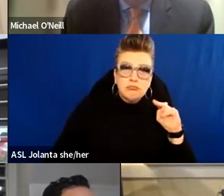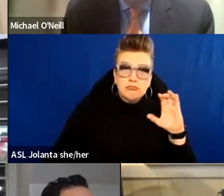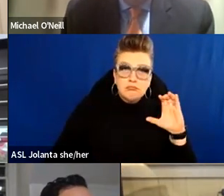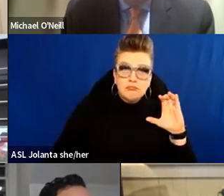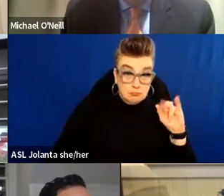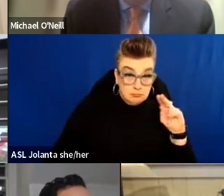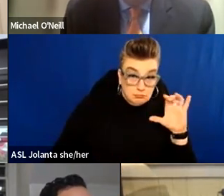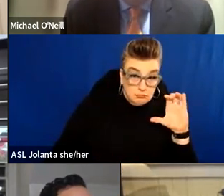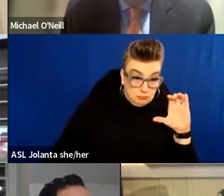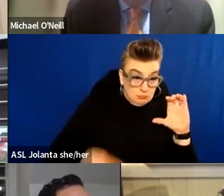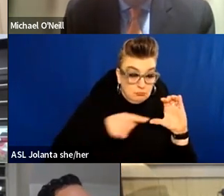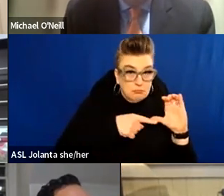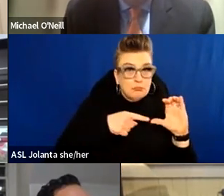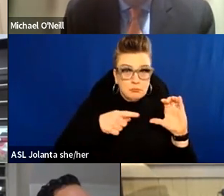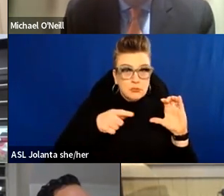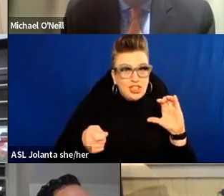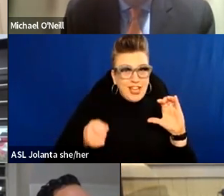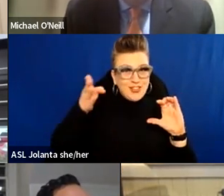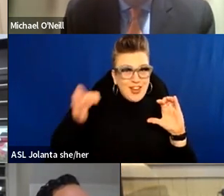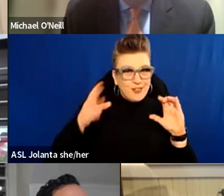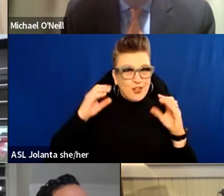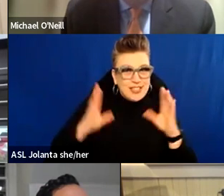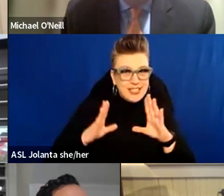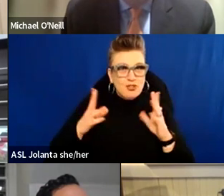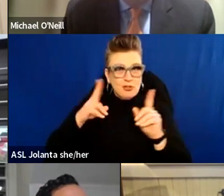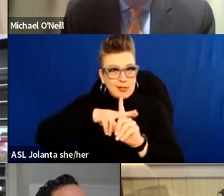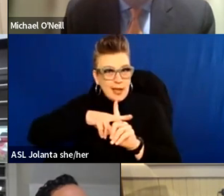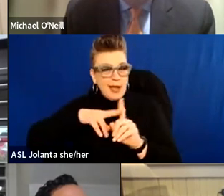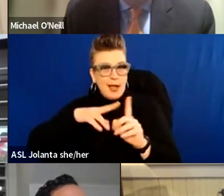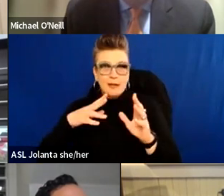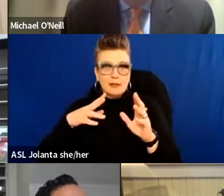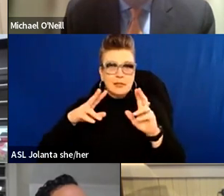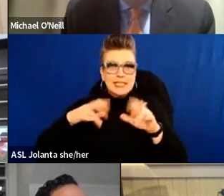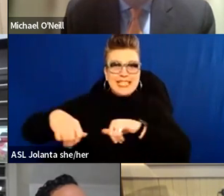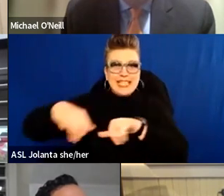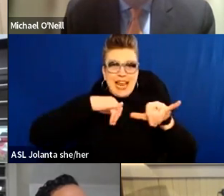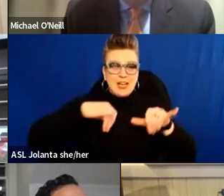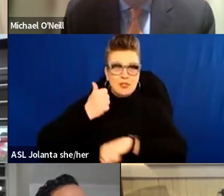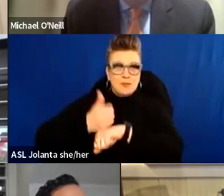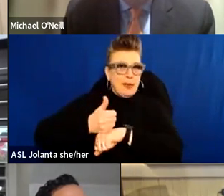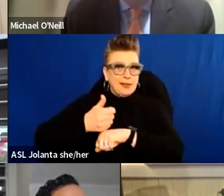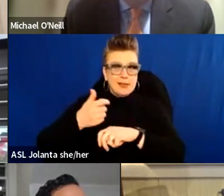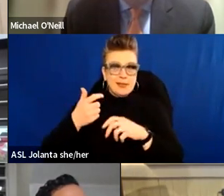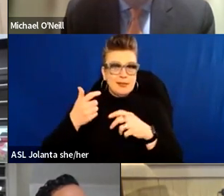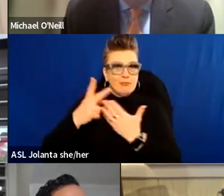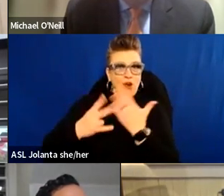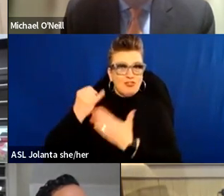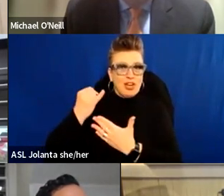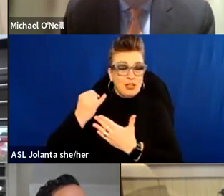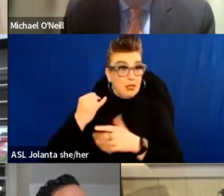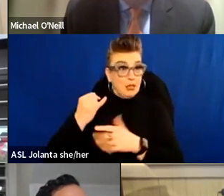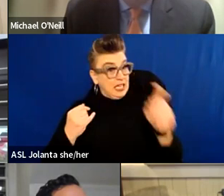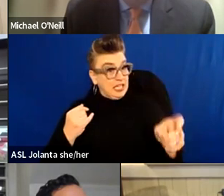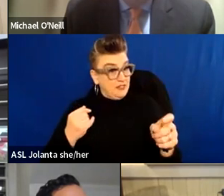incomplete you know changes after uh teachers assigned a standard-based uh uh project that